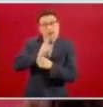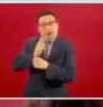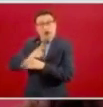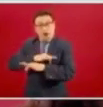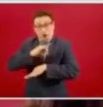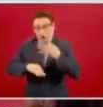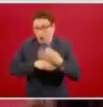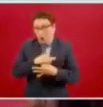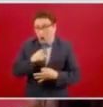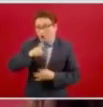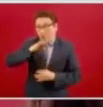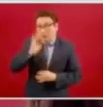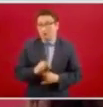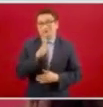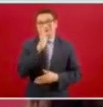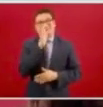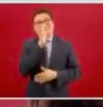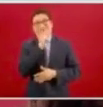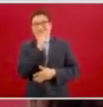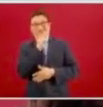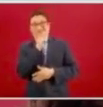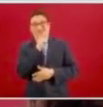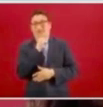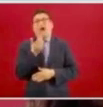world. Some people think